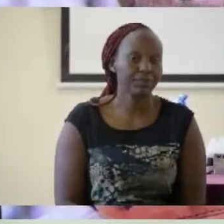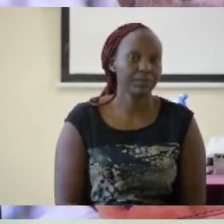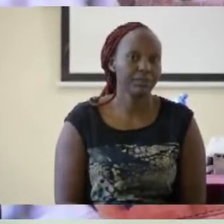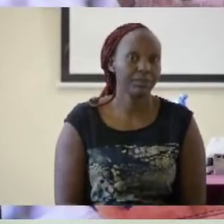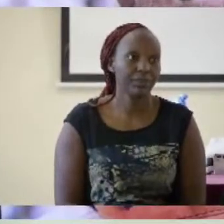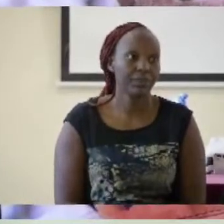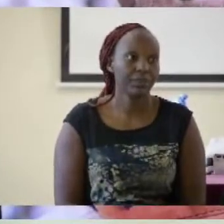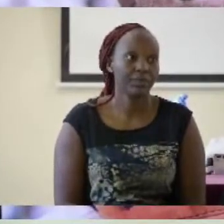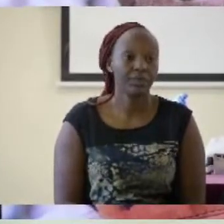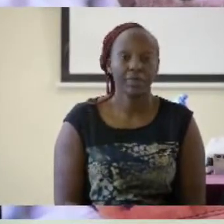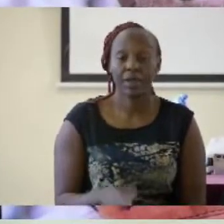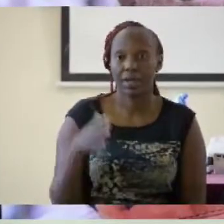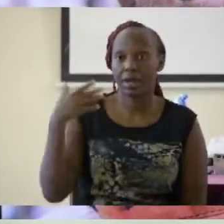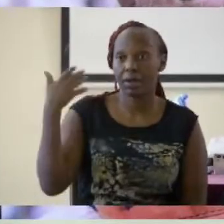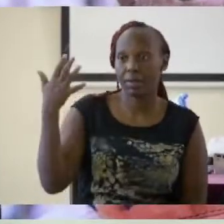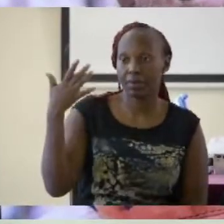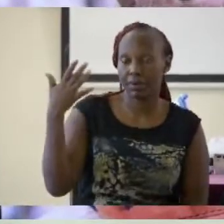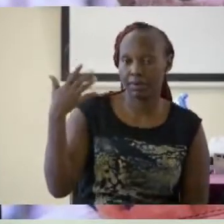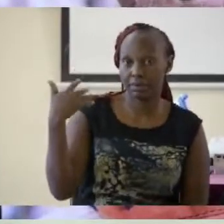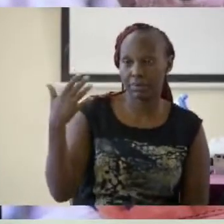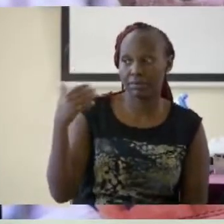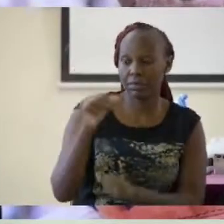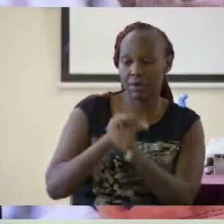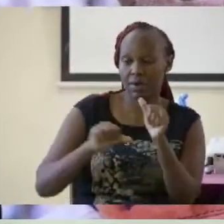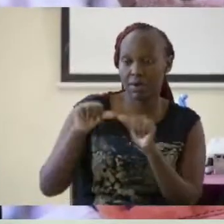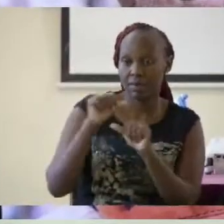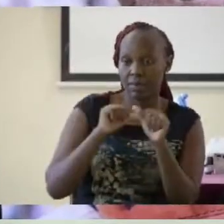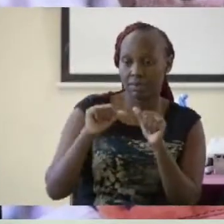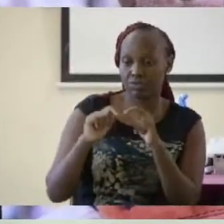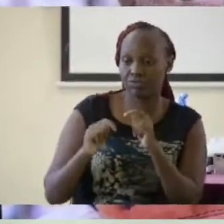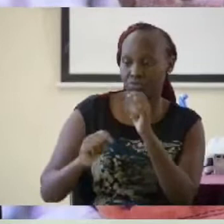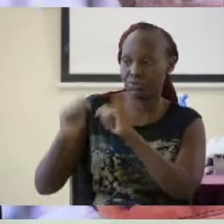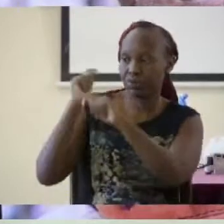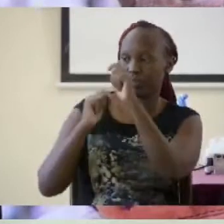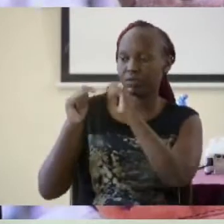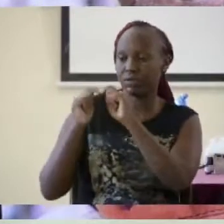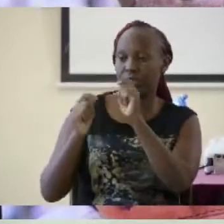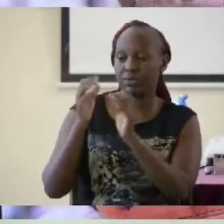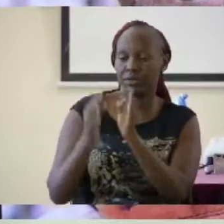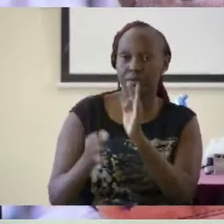Our paper is about traditional justice systems,